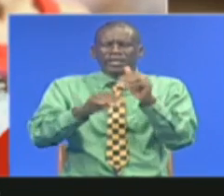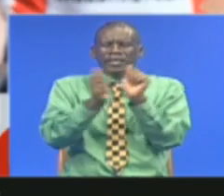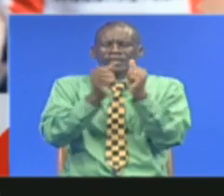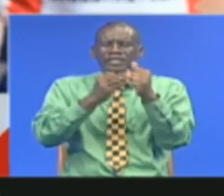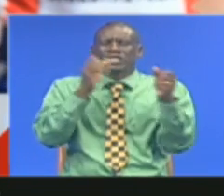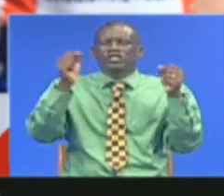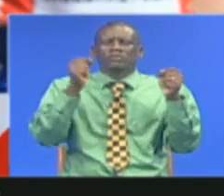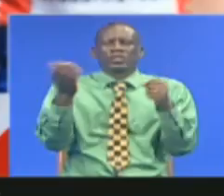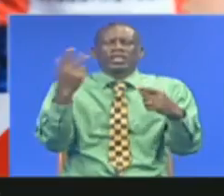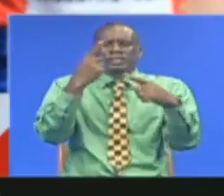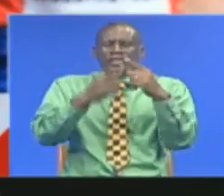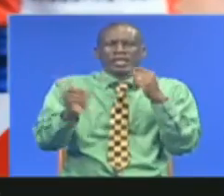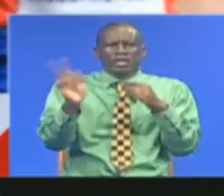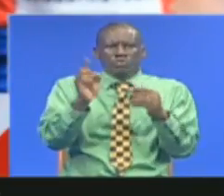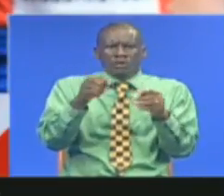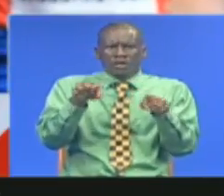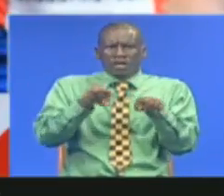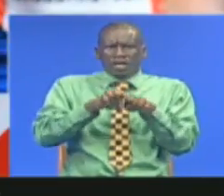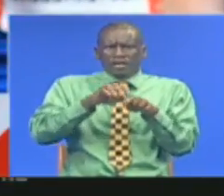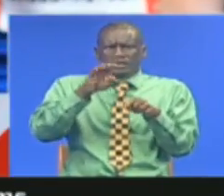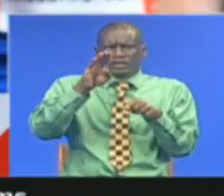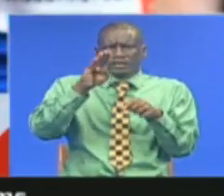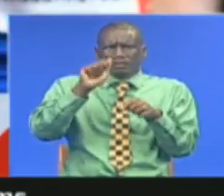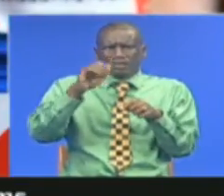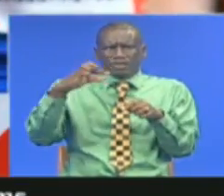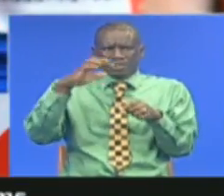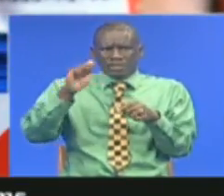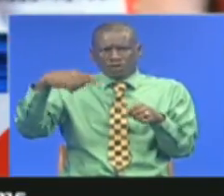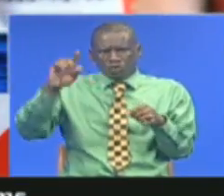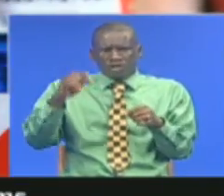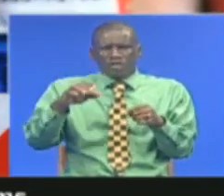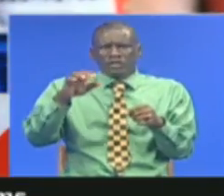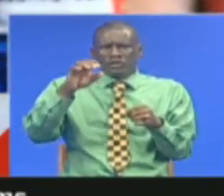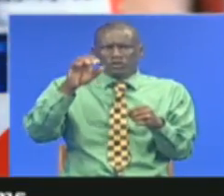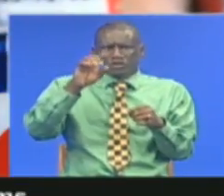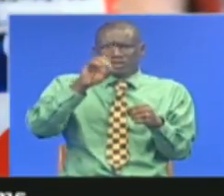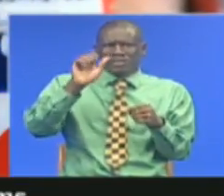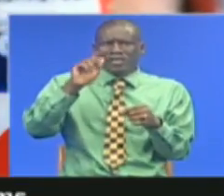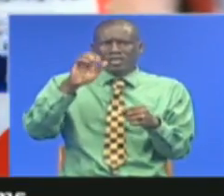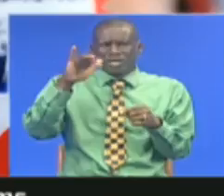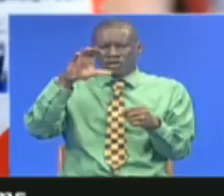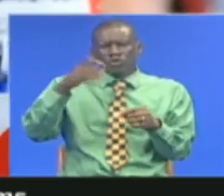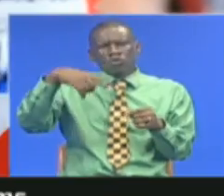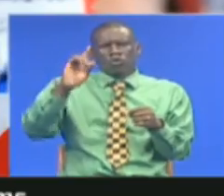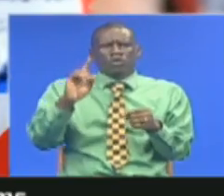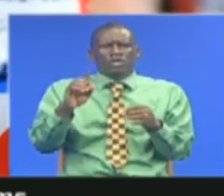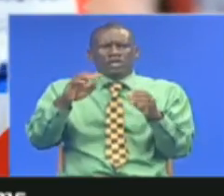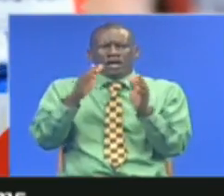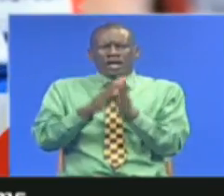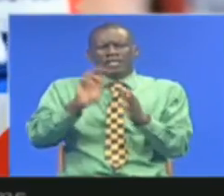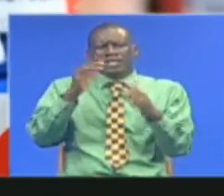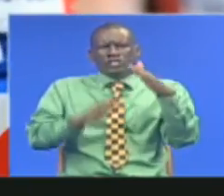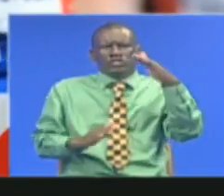last year in Nairobi, as Solomon Barega triumphed. Zakayo claimed a victory in 13 minutes and 20.16 seconds. Kenya now tops